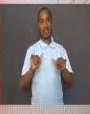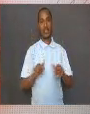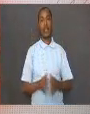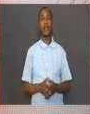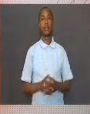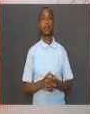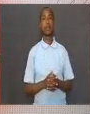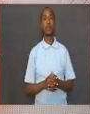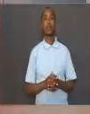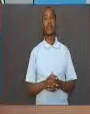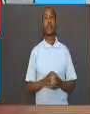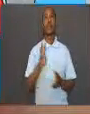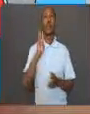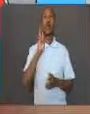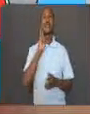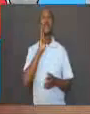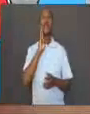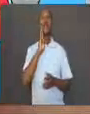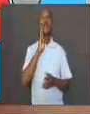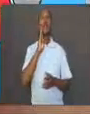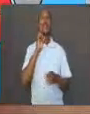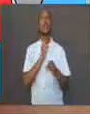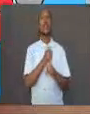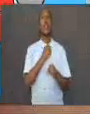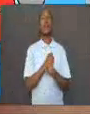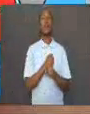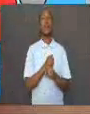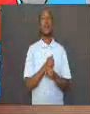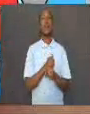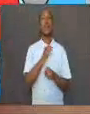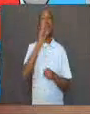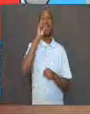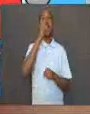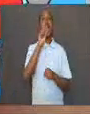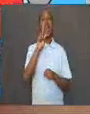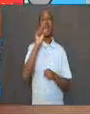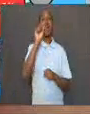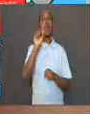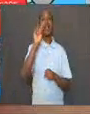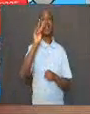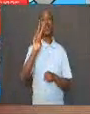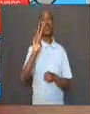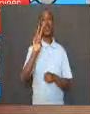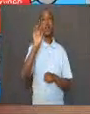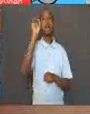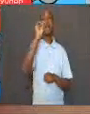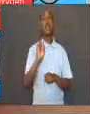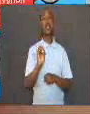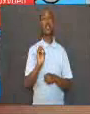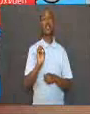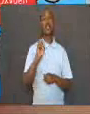remains. Water is made up of